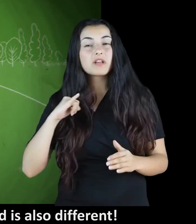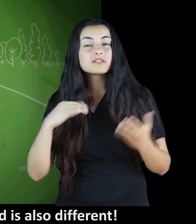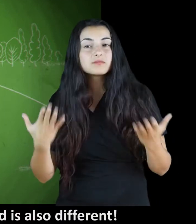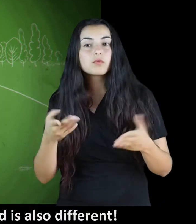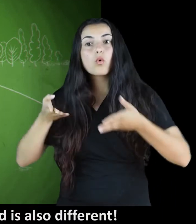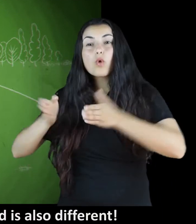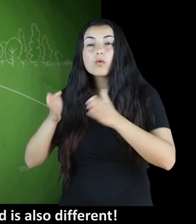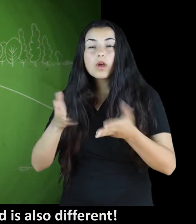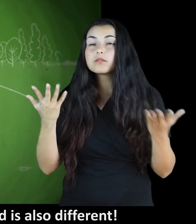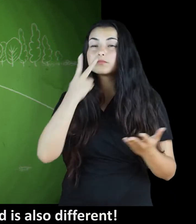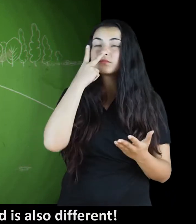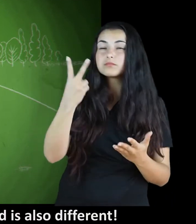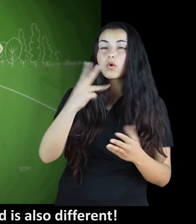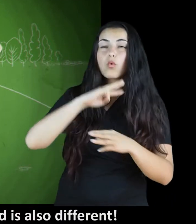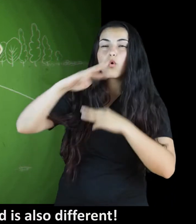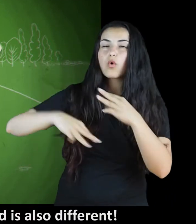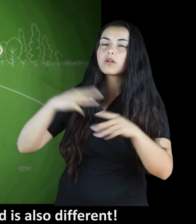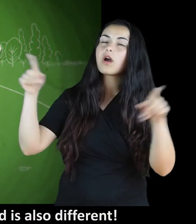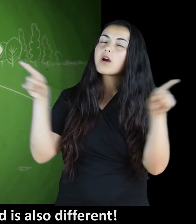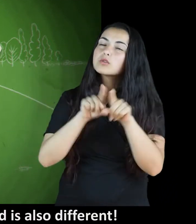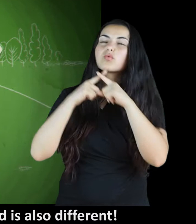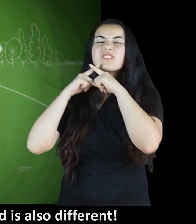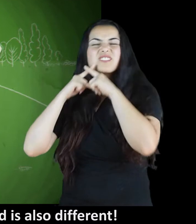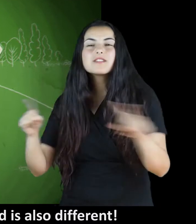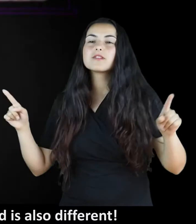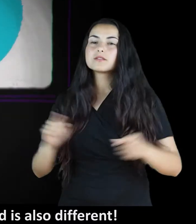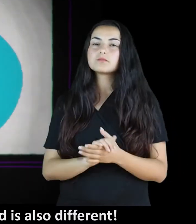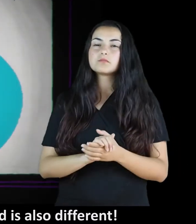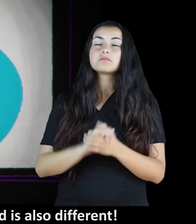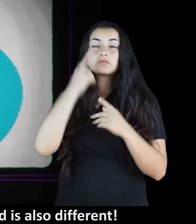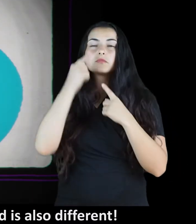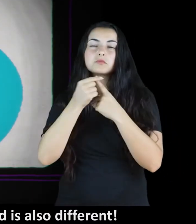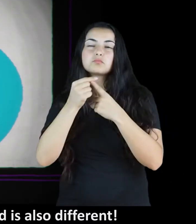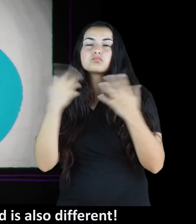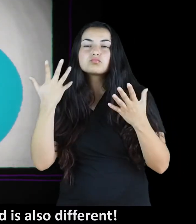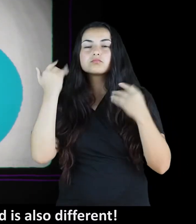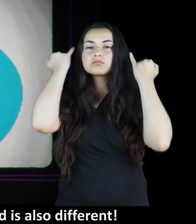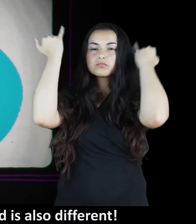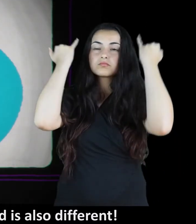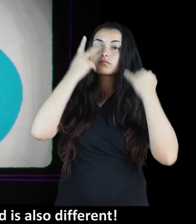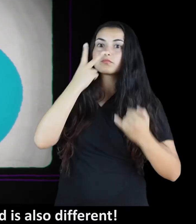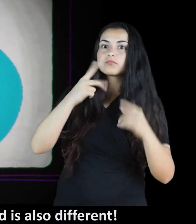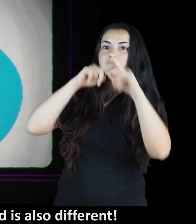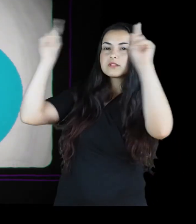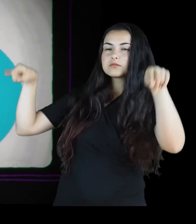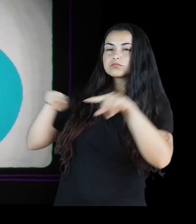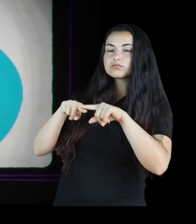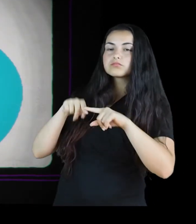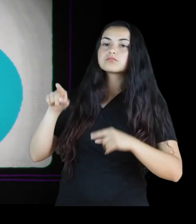Interestingly, the way we see the world is also different. For instance, what do you see in this drawing?